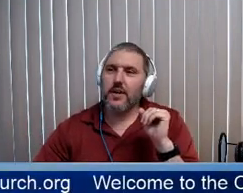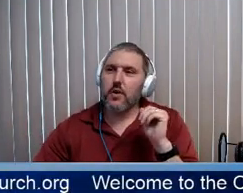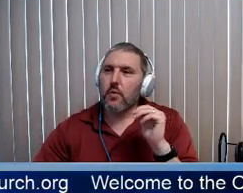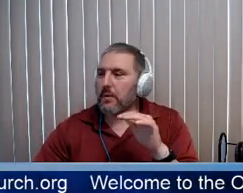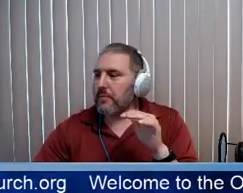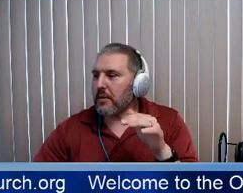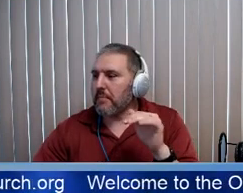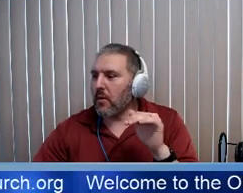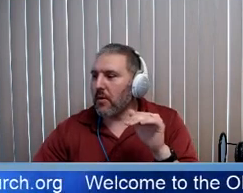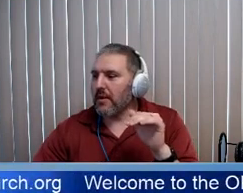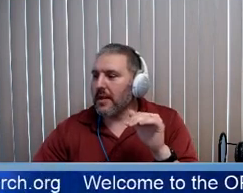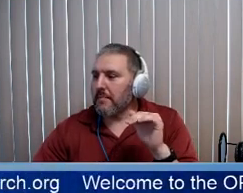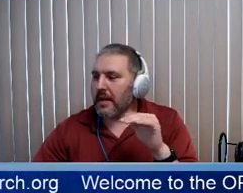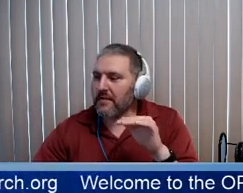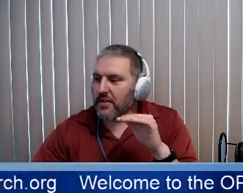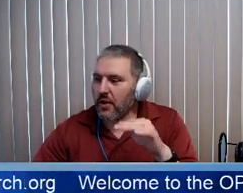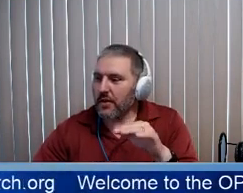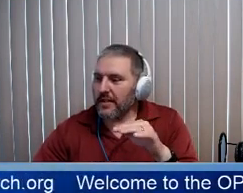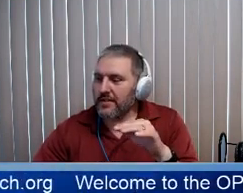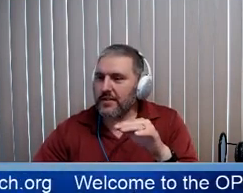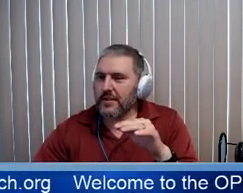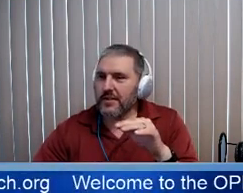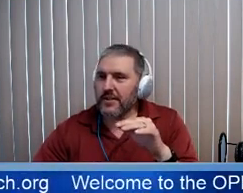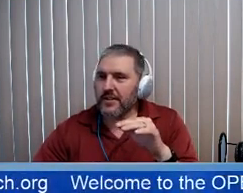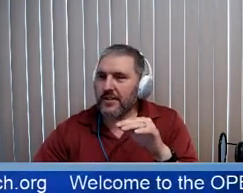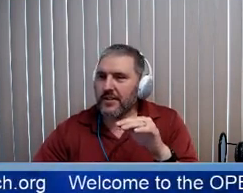here would put more. But